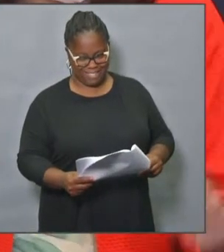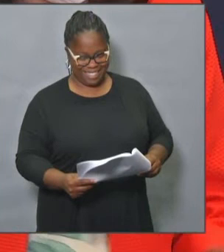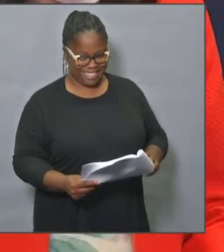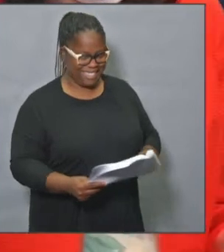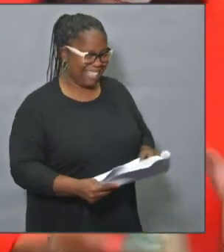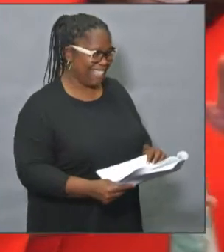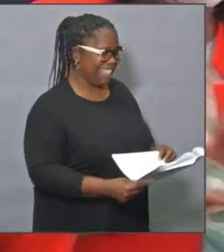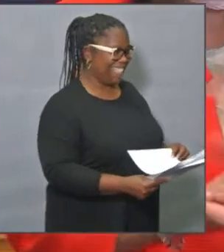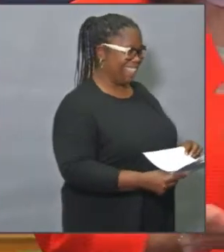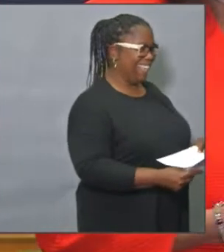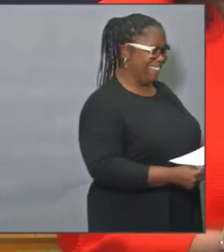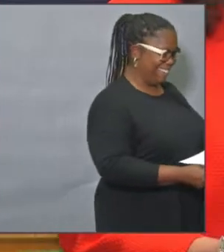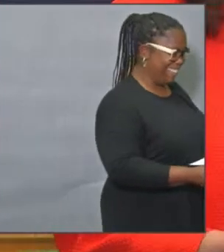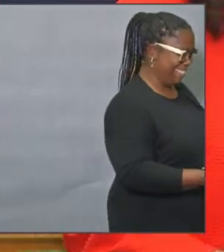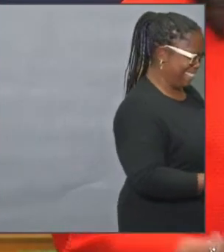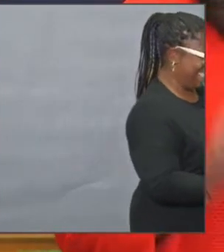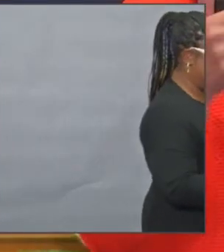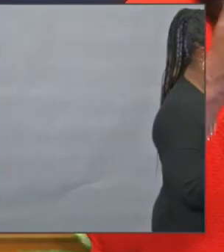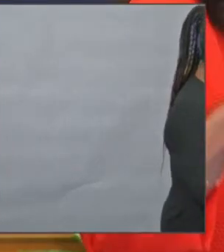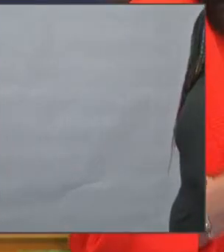think I should read it from my paper.